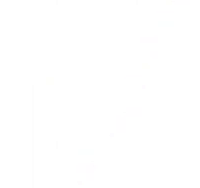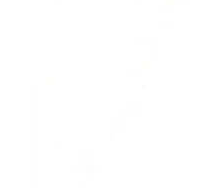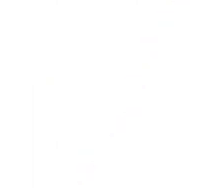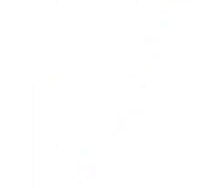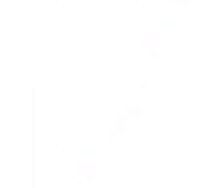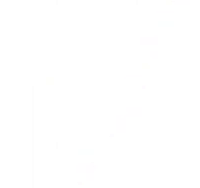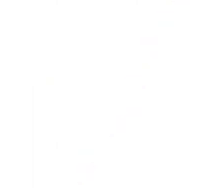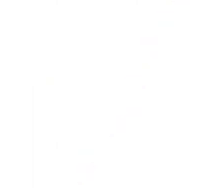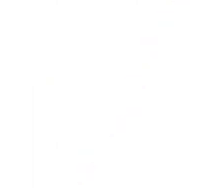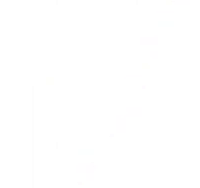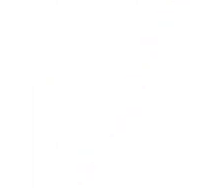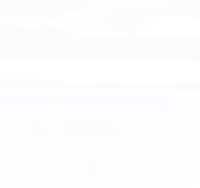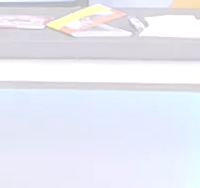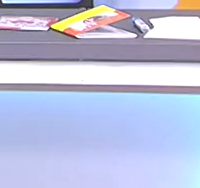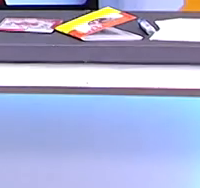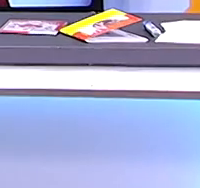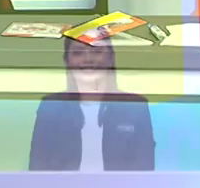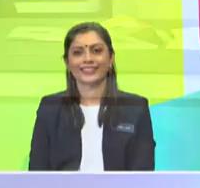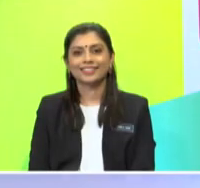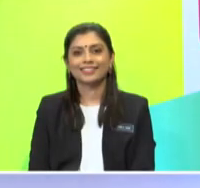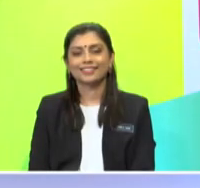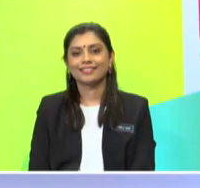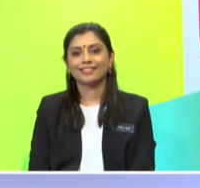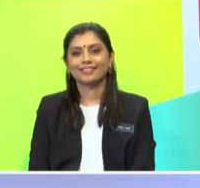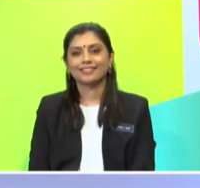DidikTV KPM.